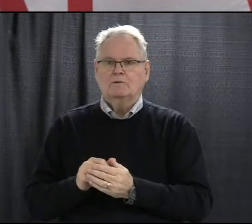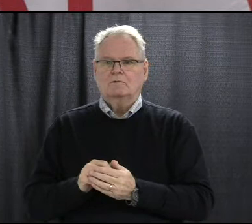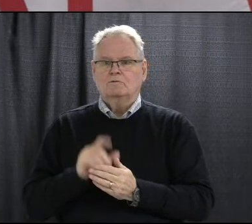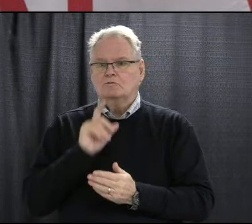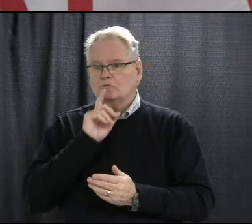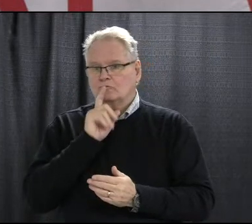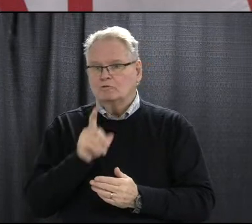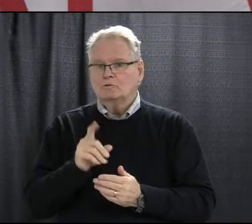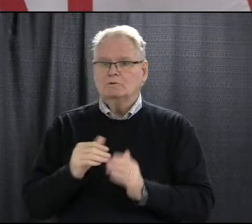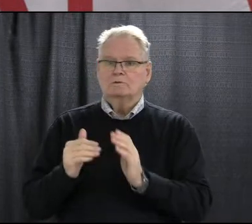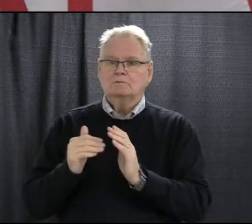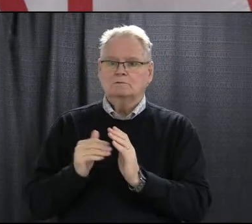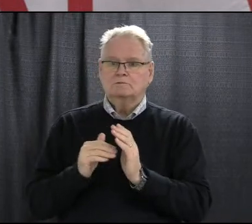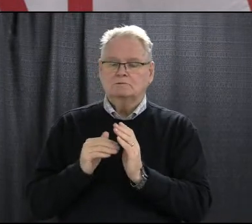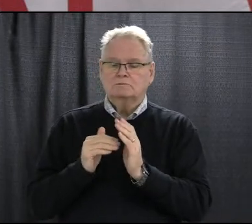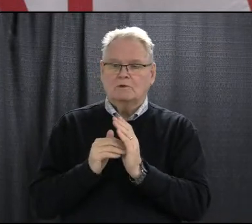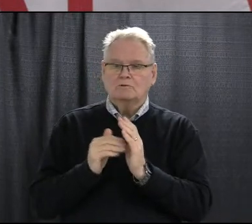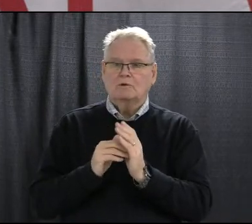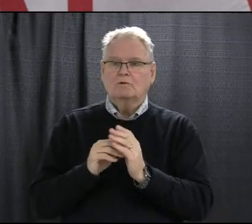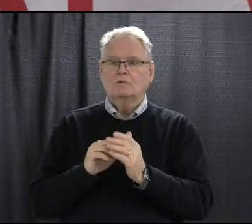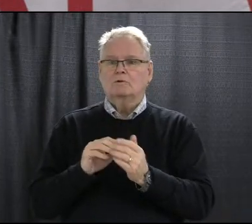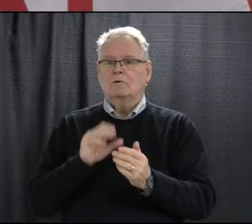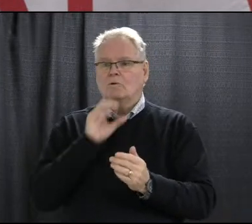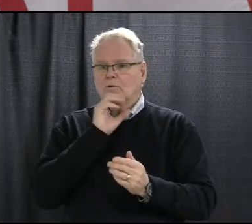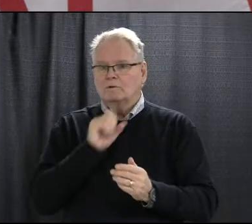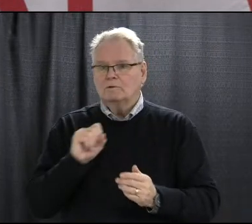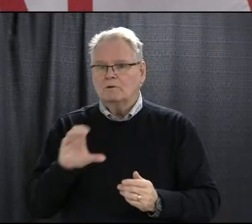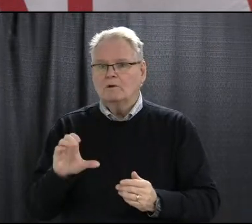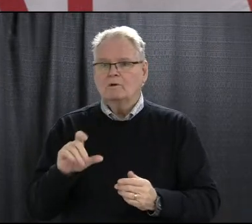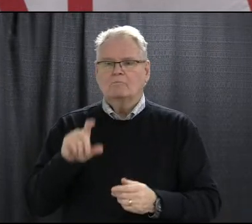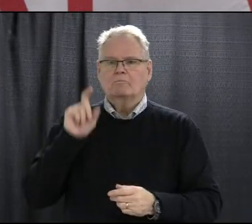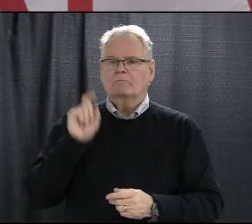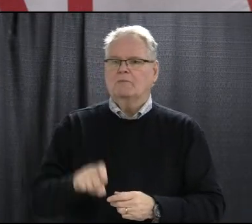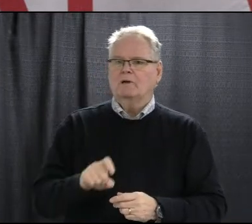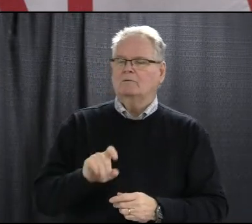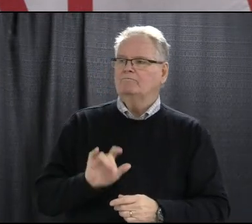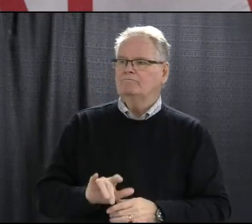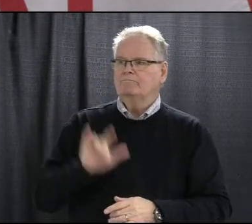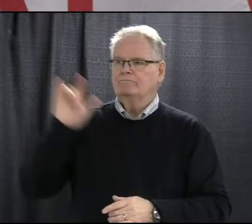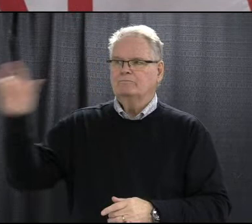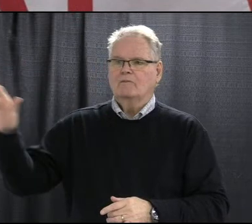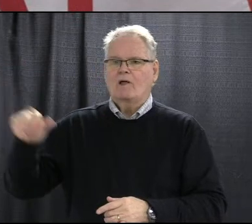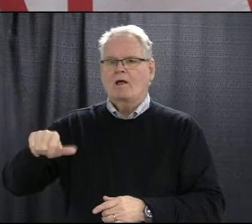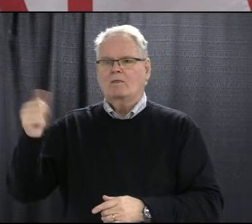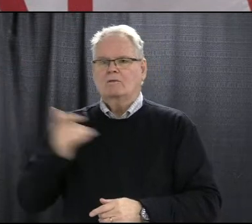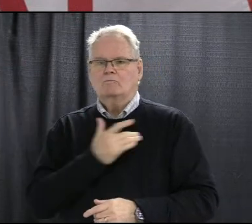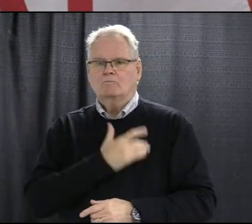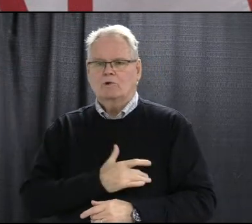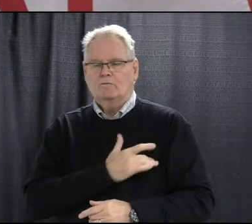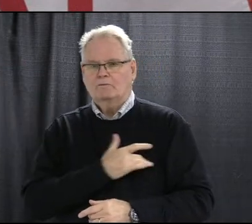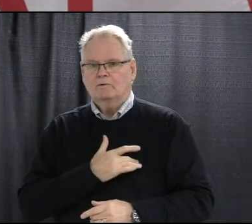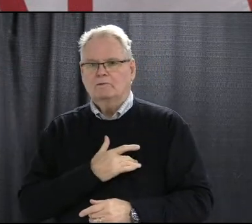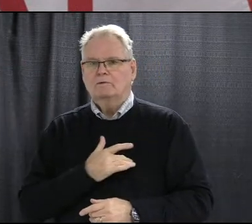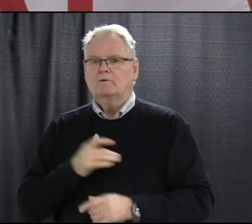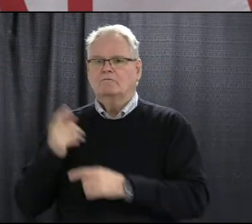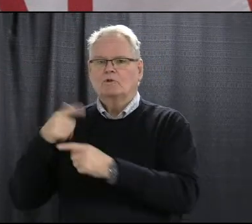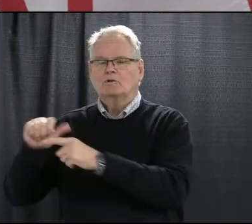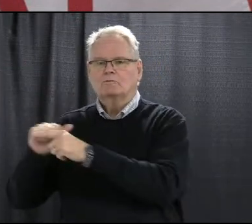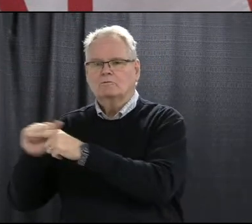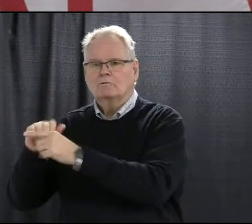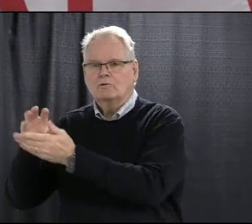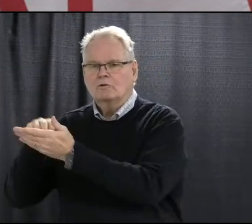training as a geriatrician. With this investment, physicians will now be able to receive that training at